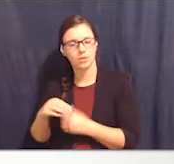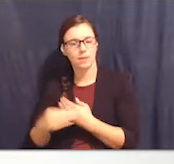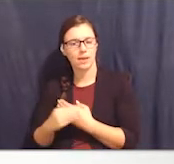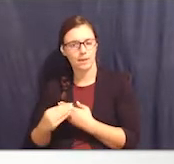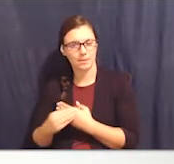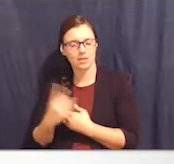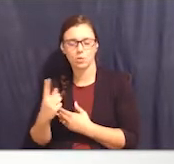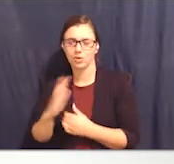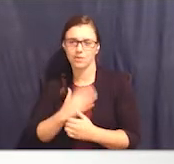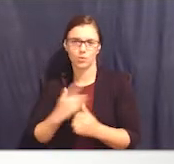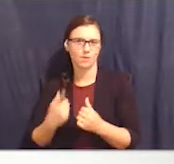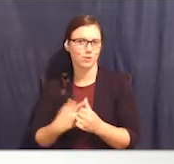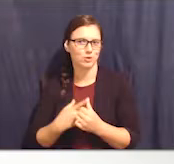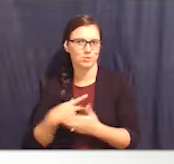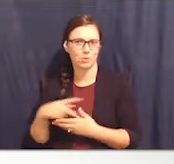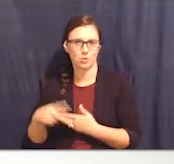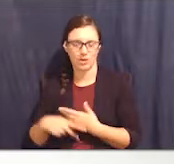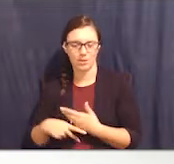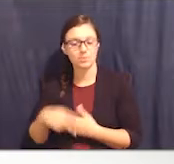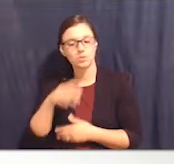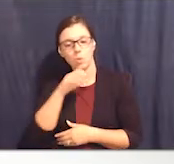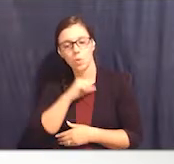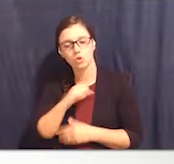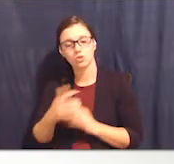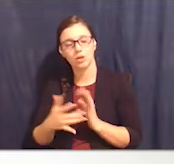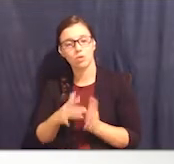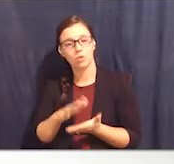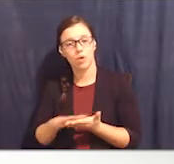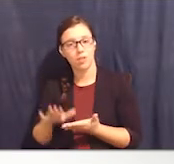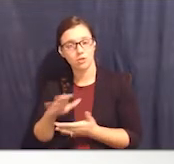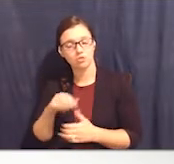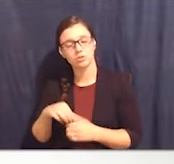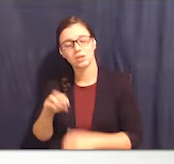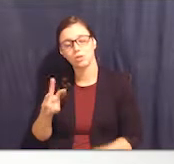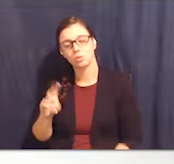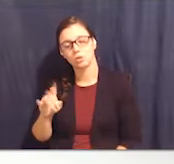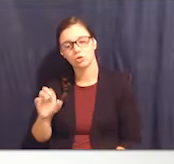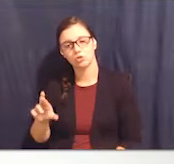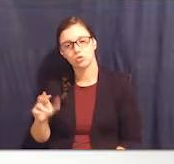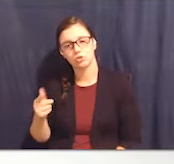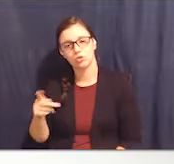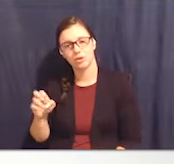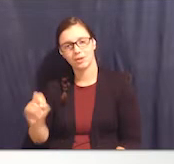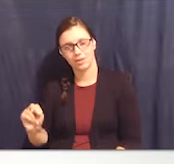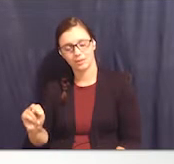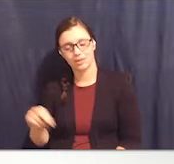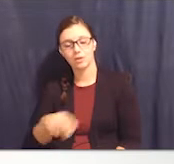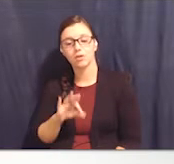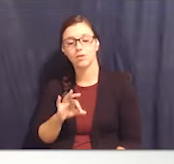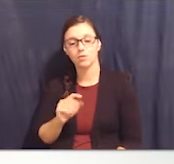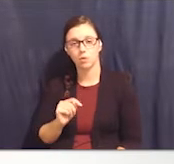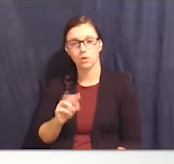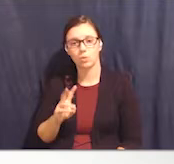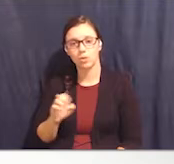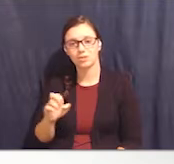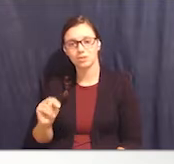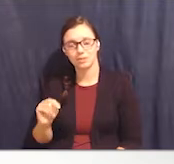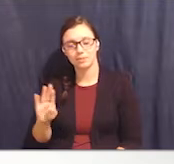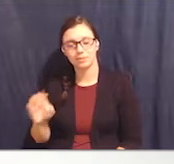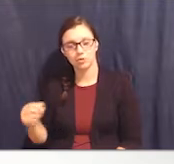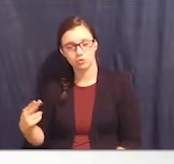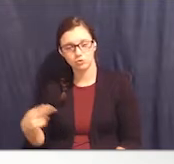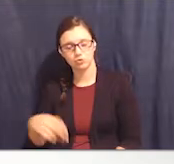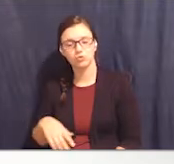in Orange County. The legislation defines each technical college as an independent entity. So just that